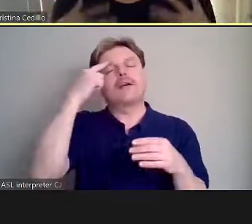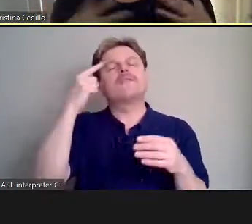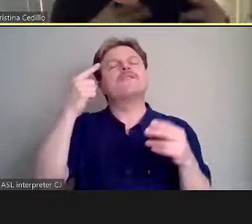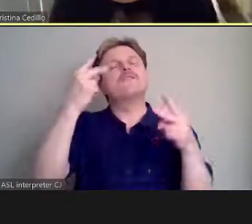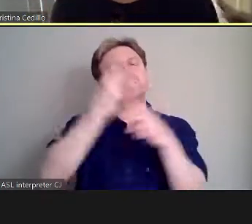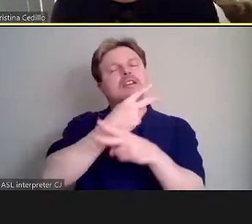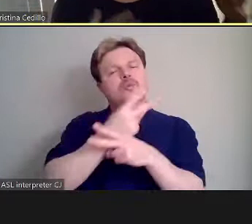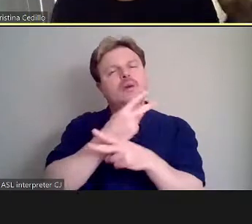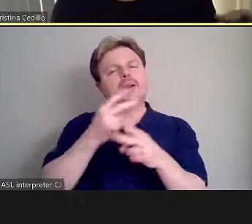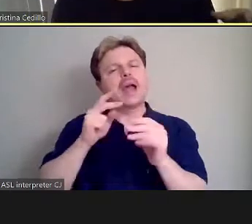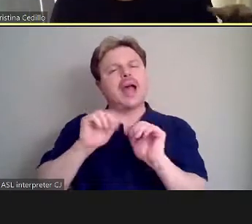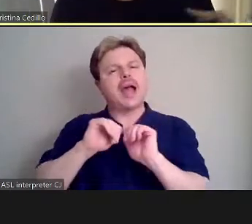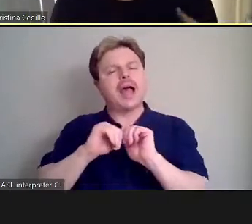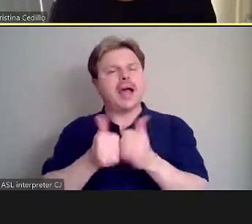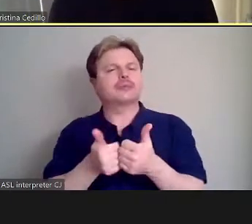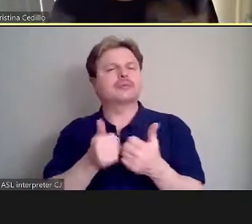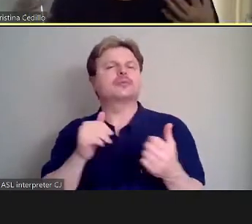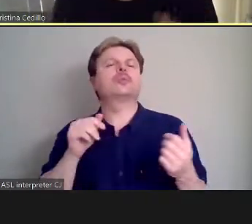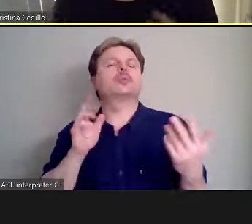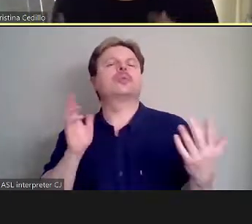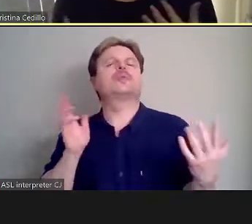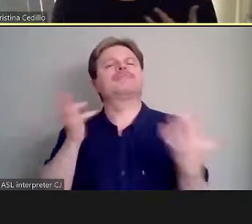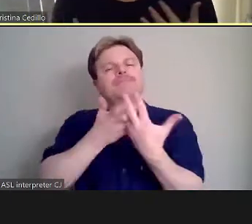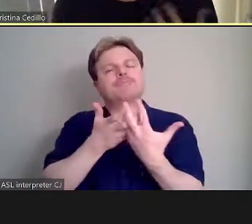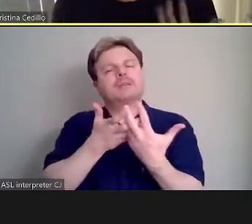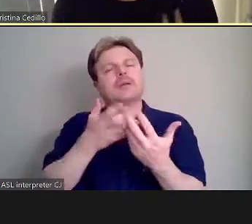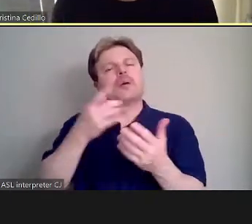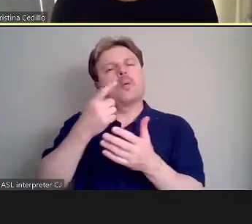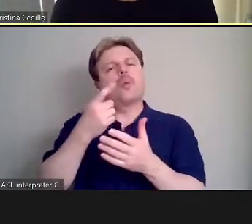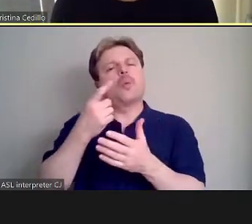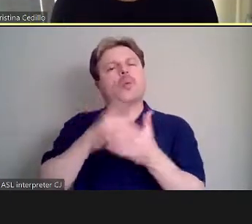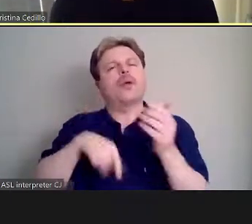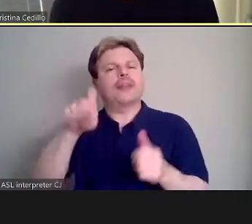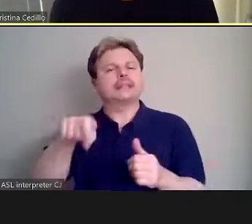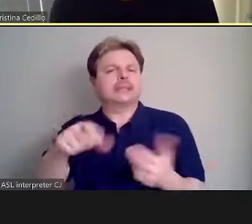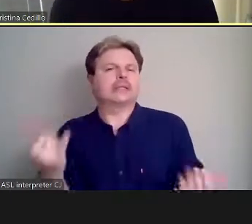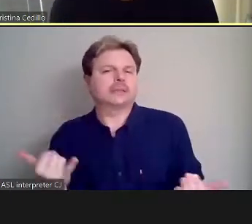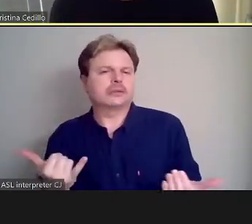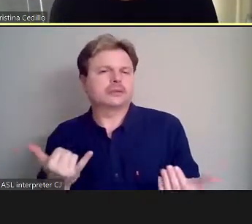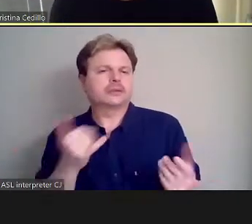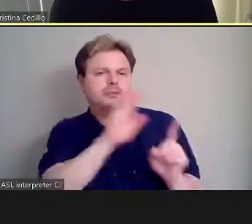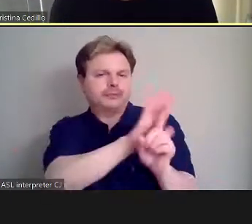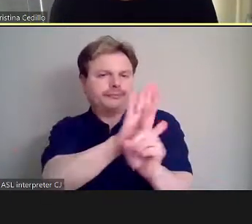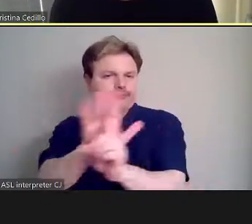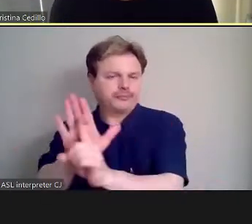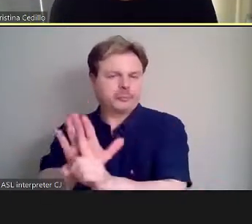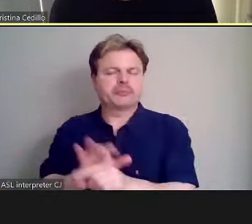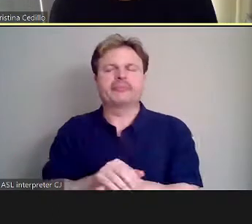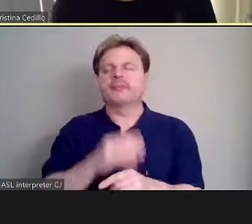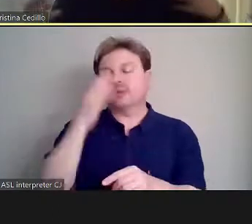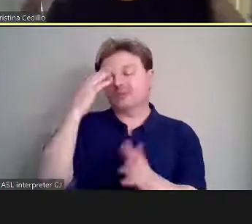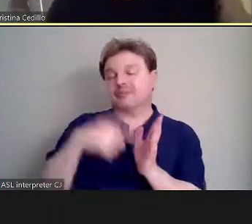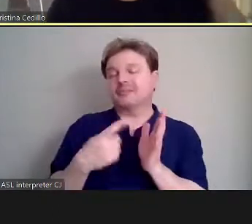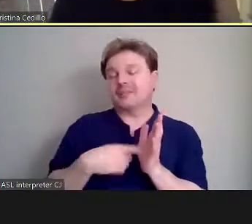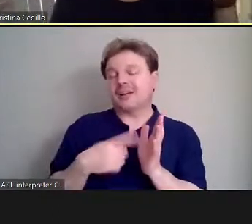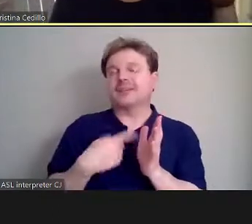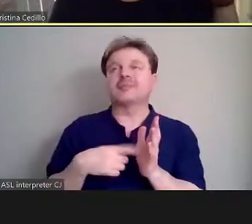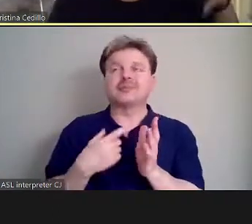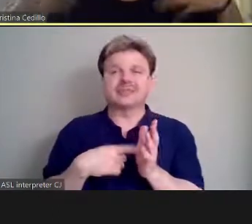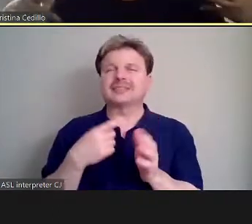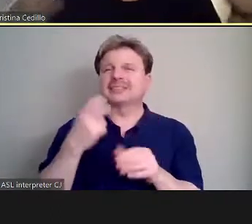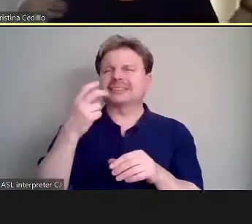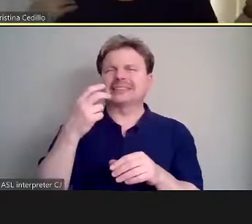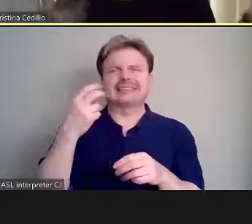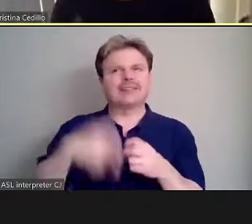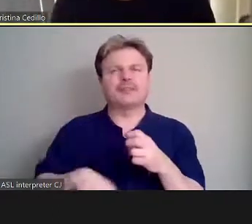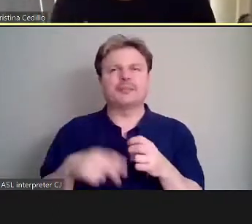meet them where they're at, right? And I know sometimes that it seems hard where we think to ourselves, but if I don't try